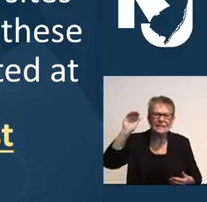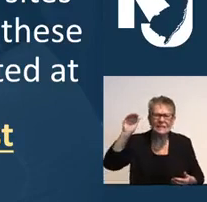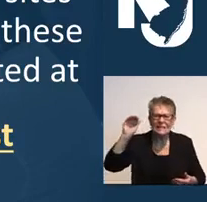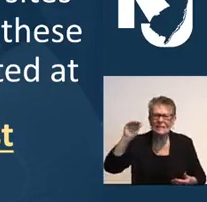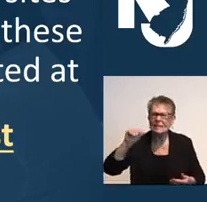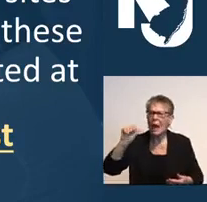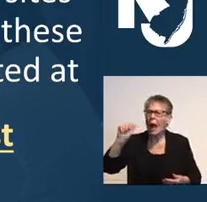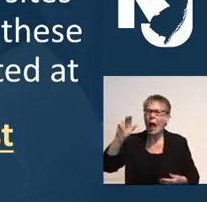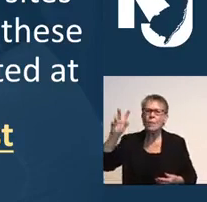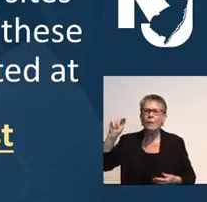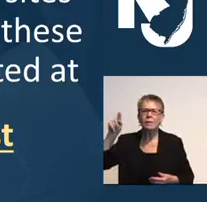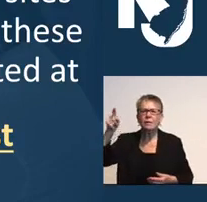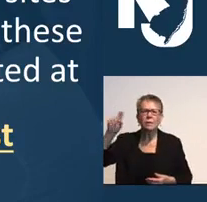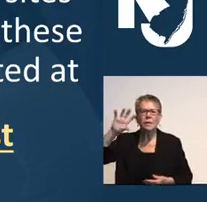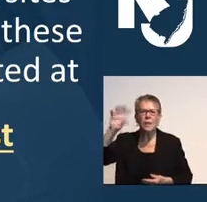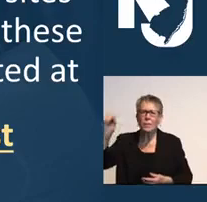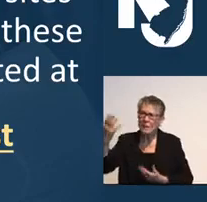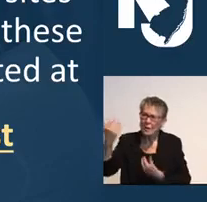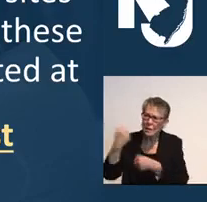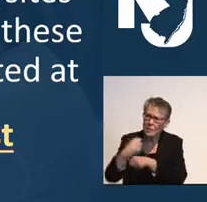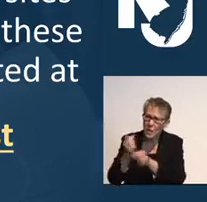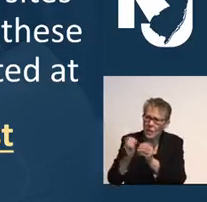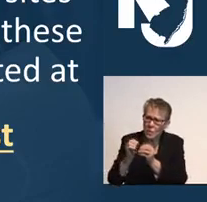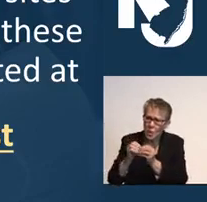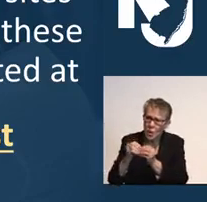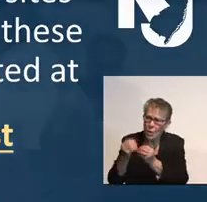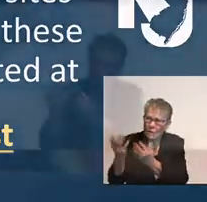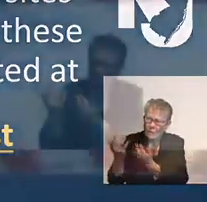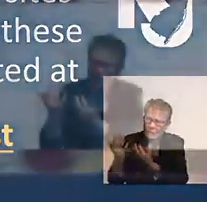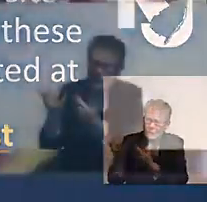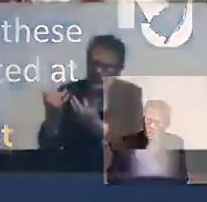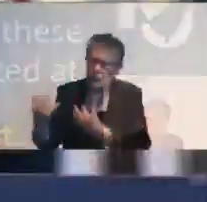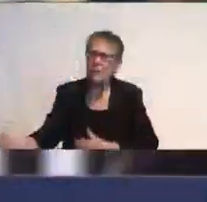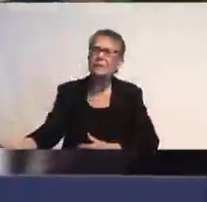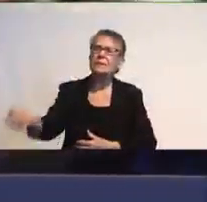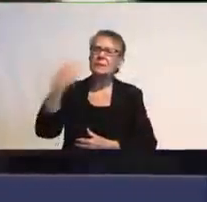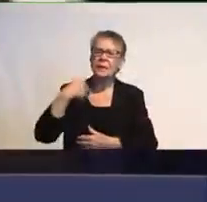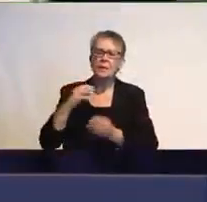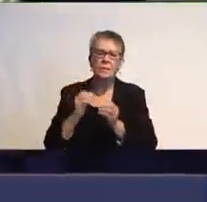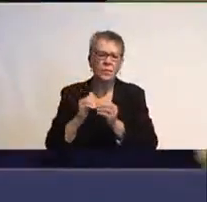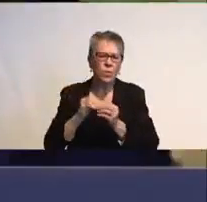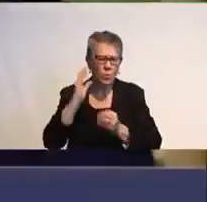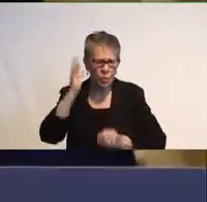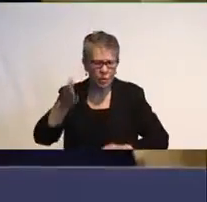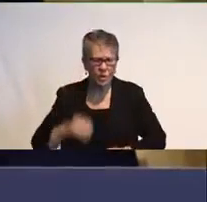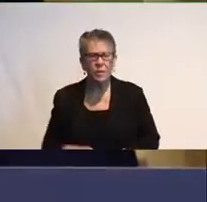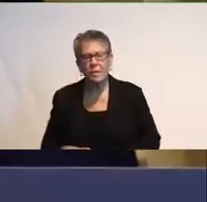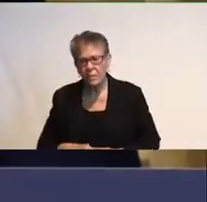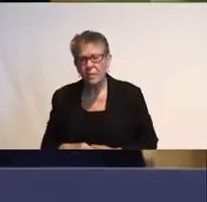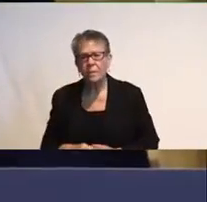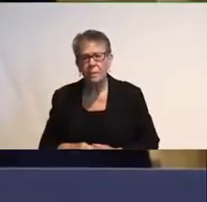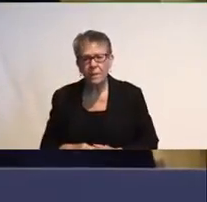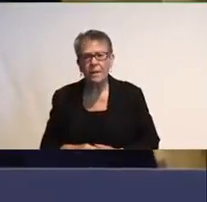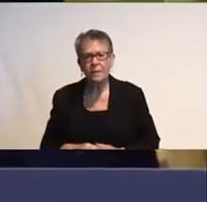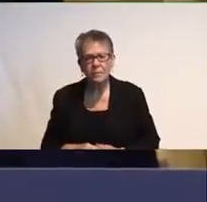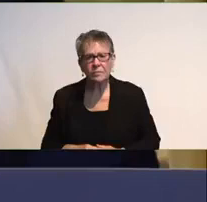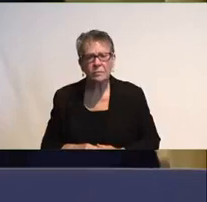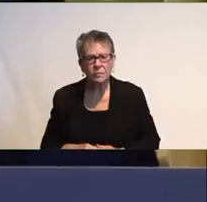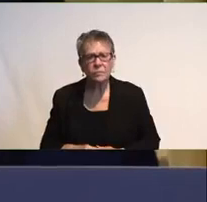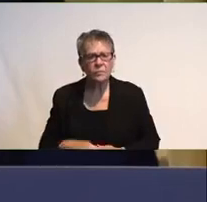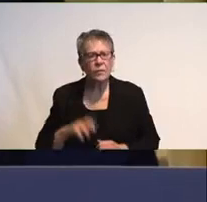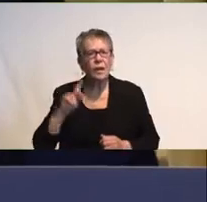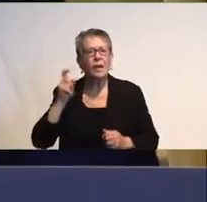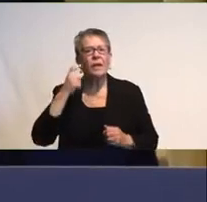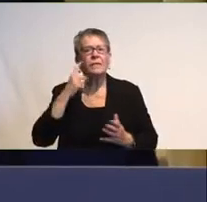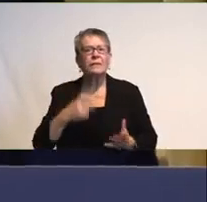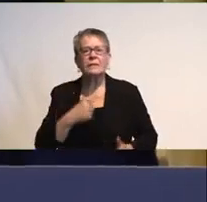weeks. We've got a call with the White House and the National Governors Association tomorrow. This will be a topic high on